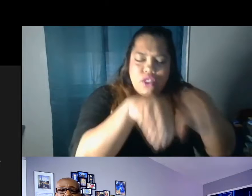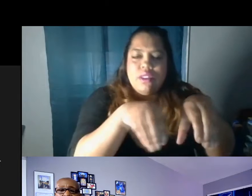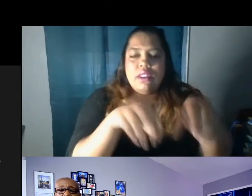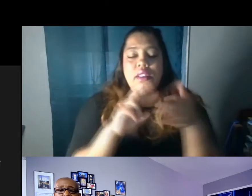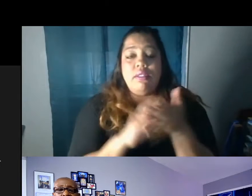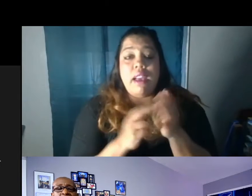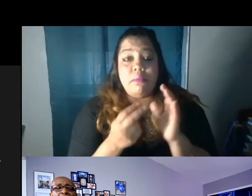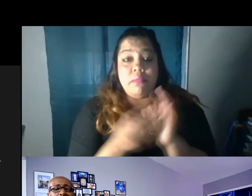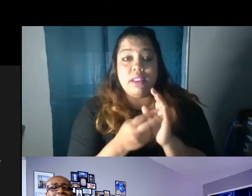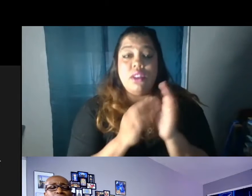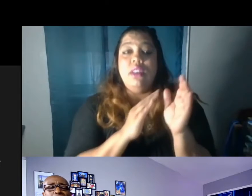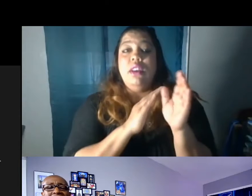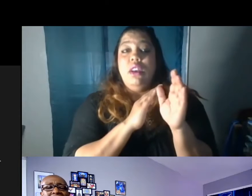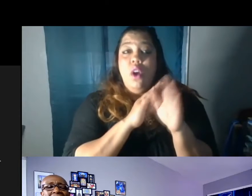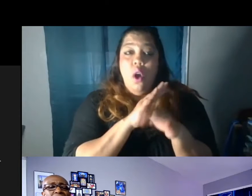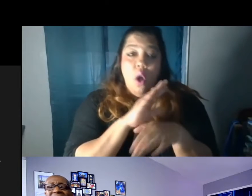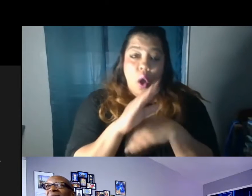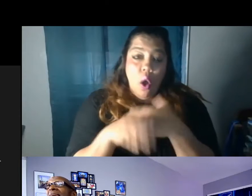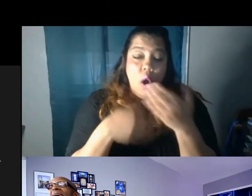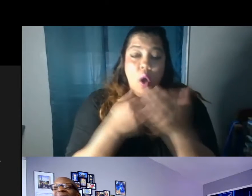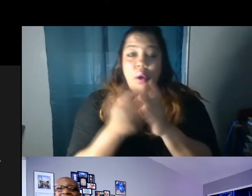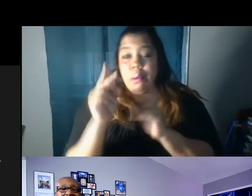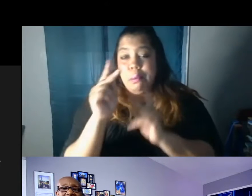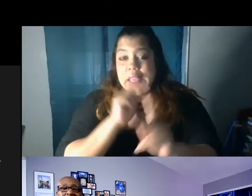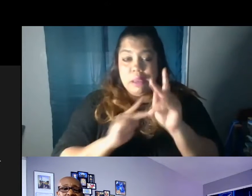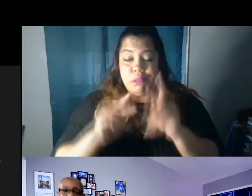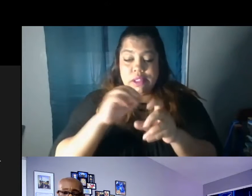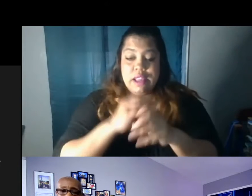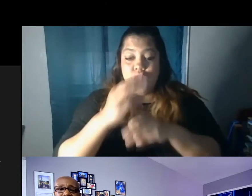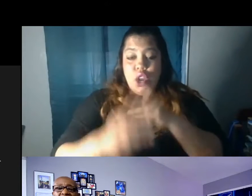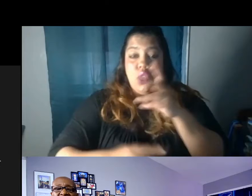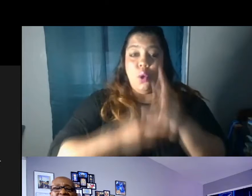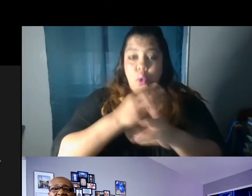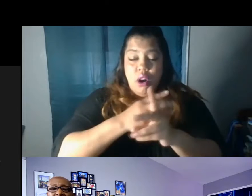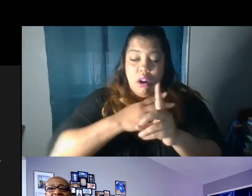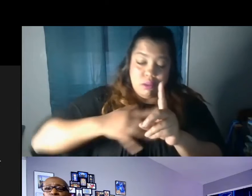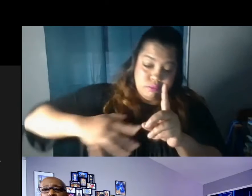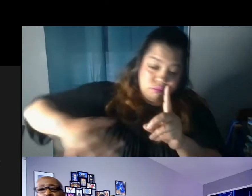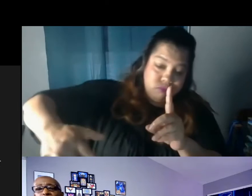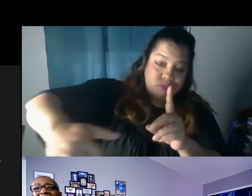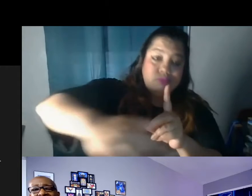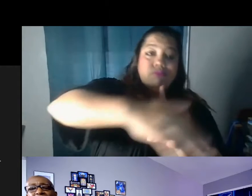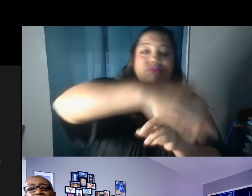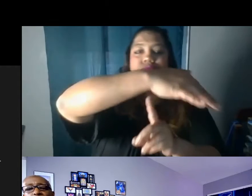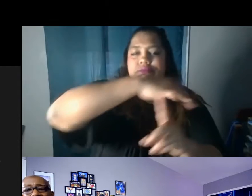planet. Prayer requests can be sent at any time via email